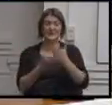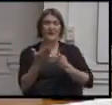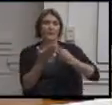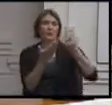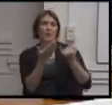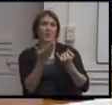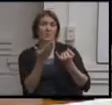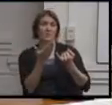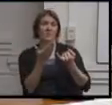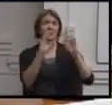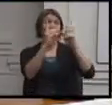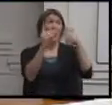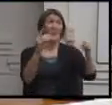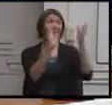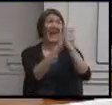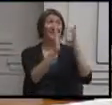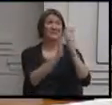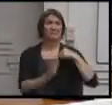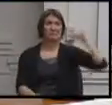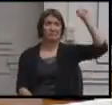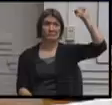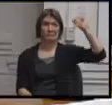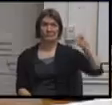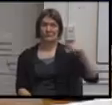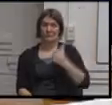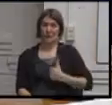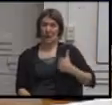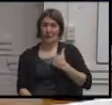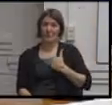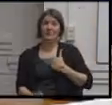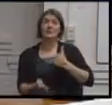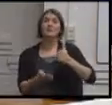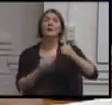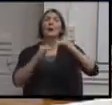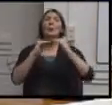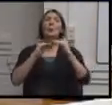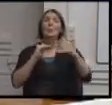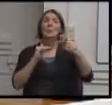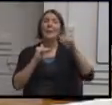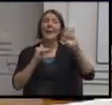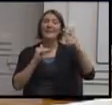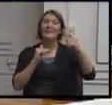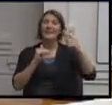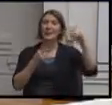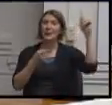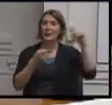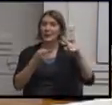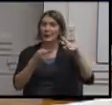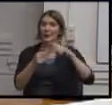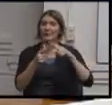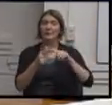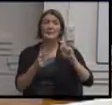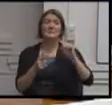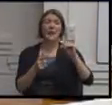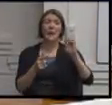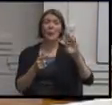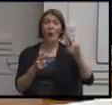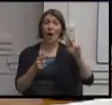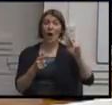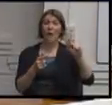by department heads. It cut money for paving, it cut sidewalk money, it cut money for a police